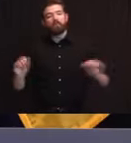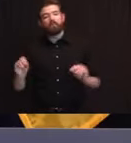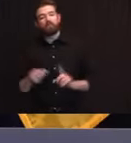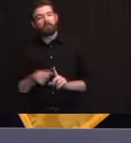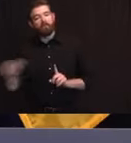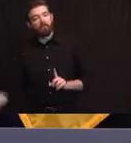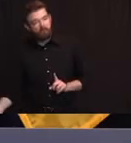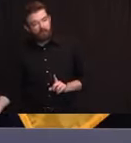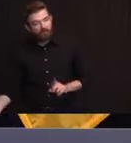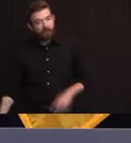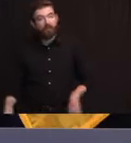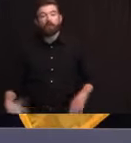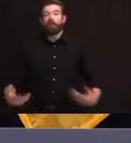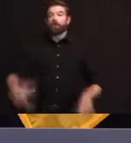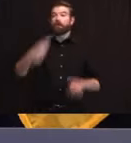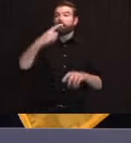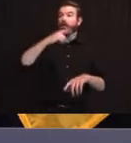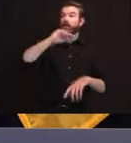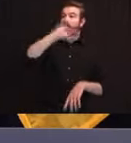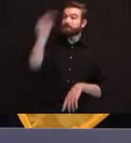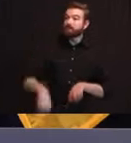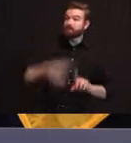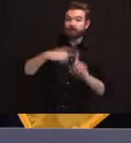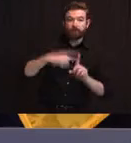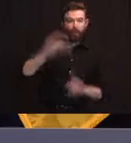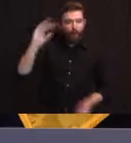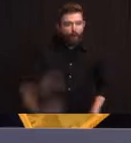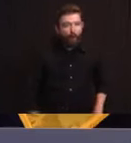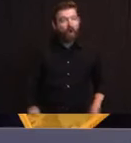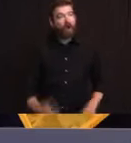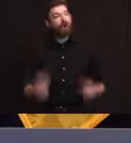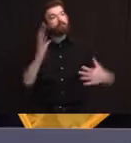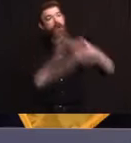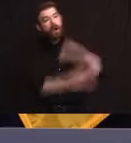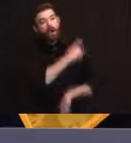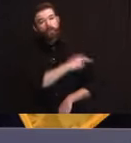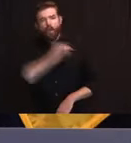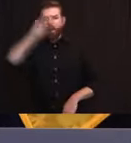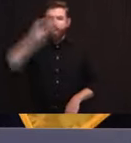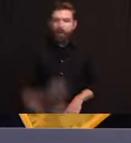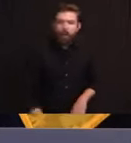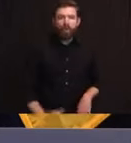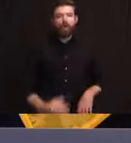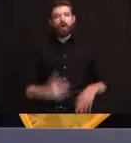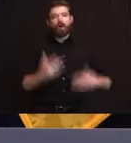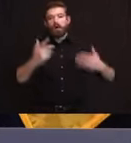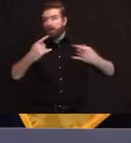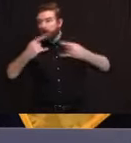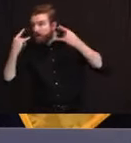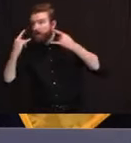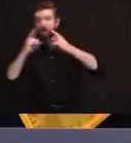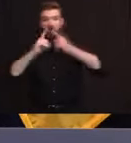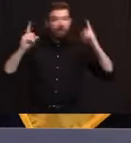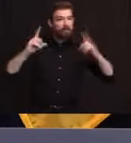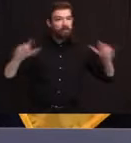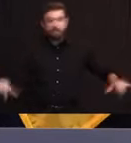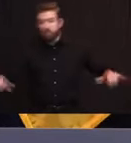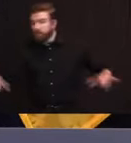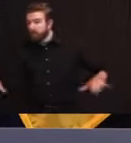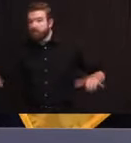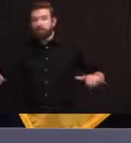that social distancing, masks, protocols, etc. That allows us ultimately in tandem to get